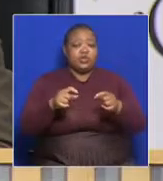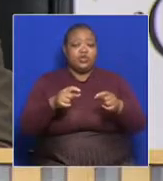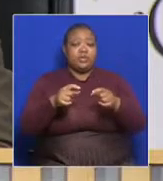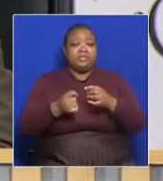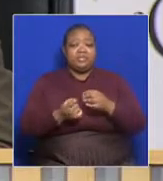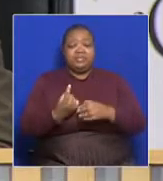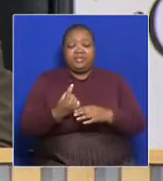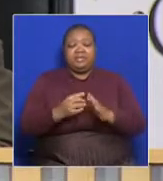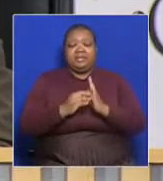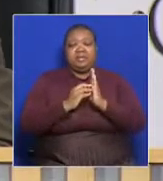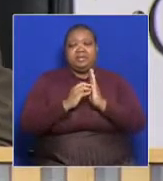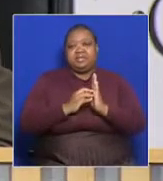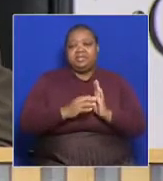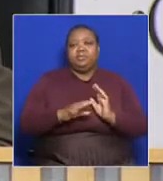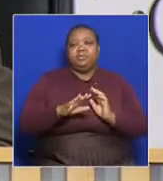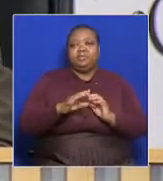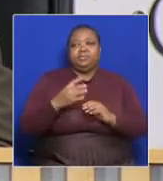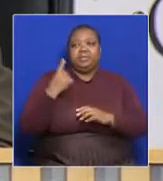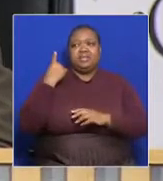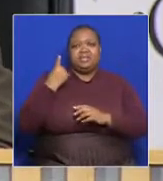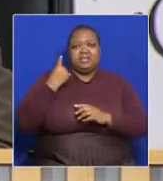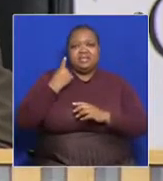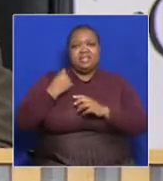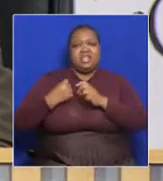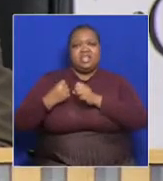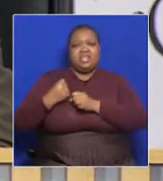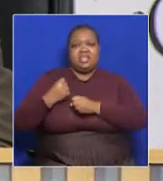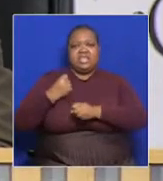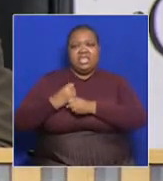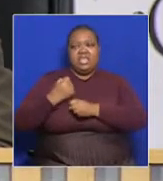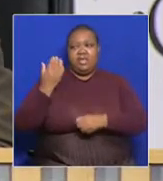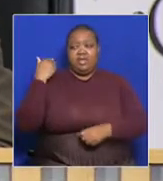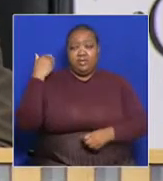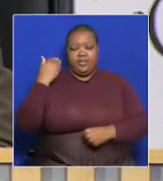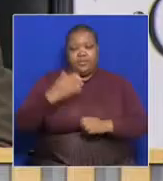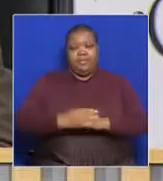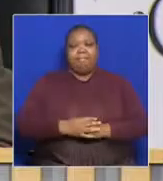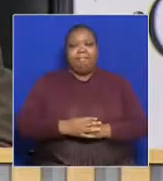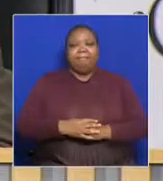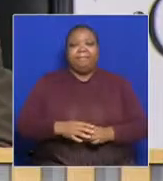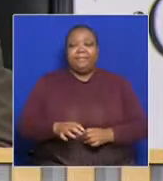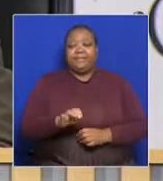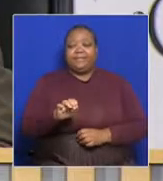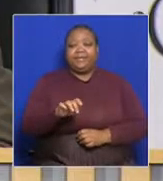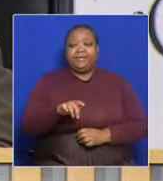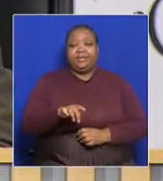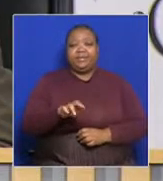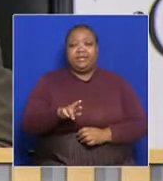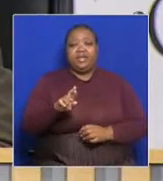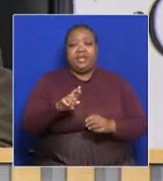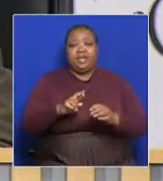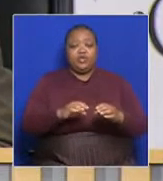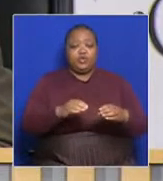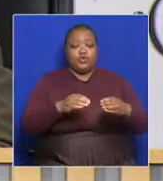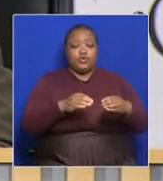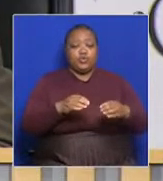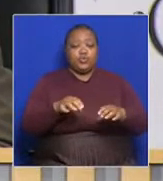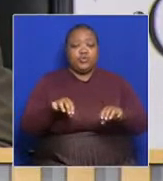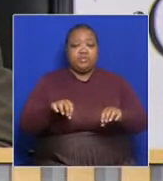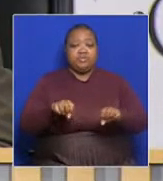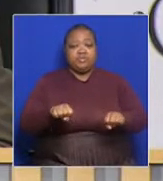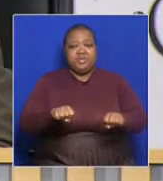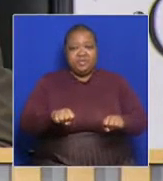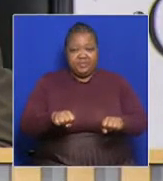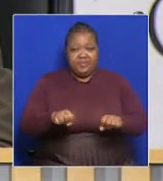think it was a year or just over a year back. My EPR group seized around 8 tons of copper in the